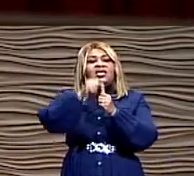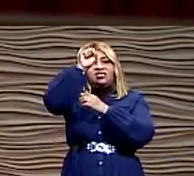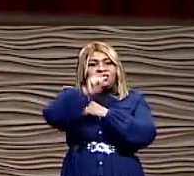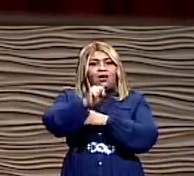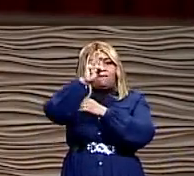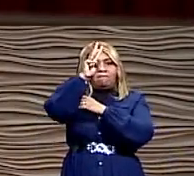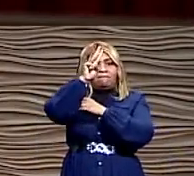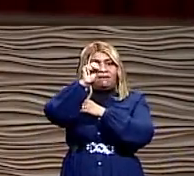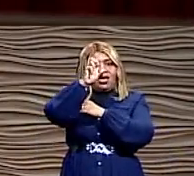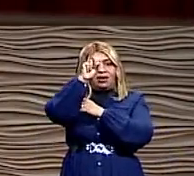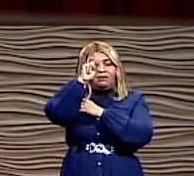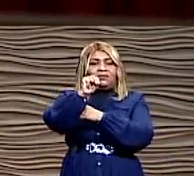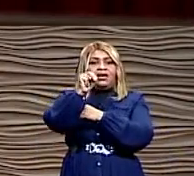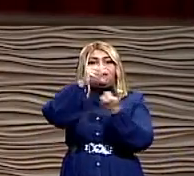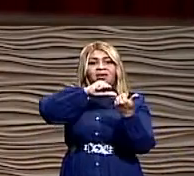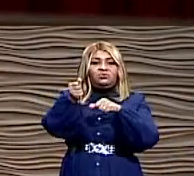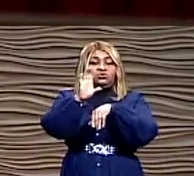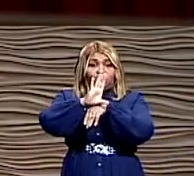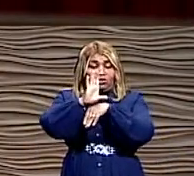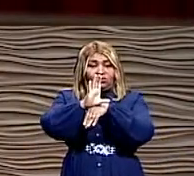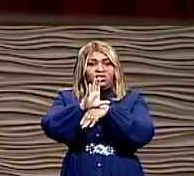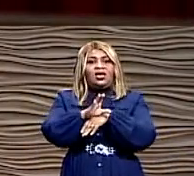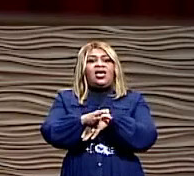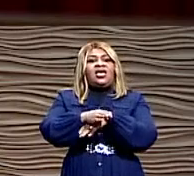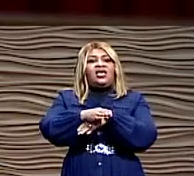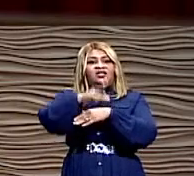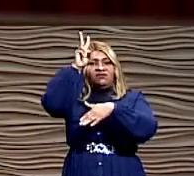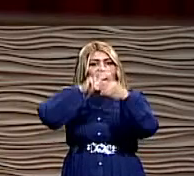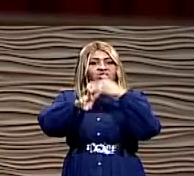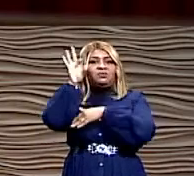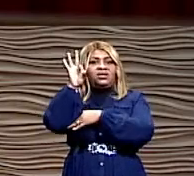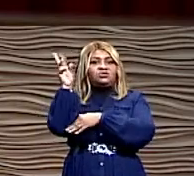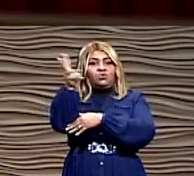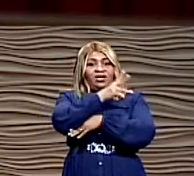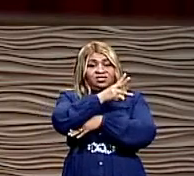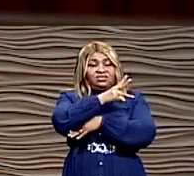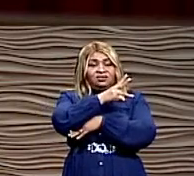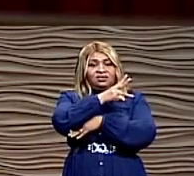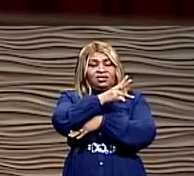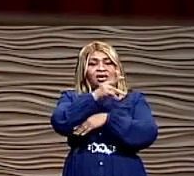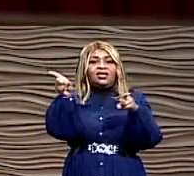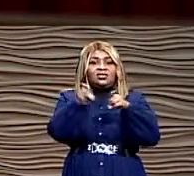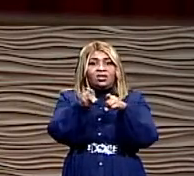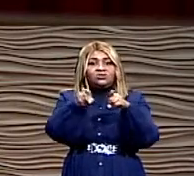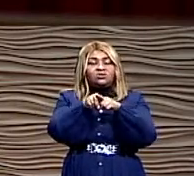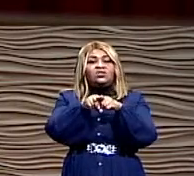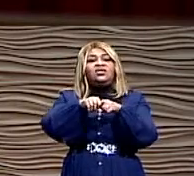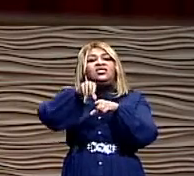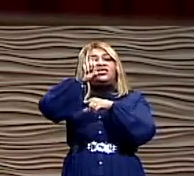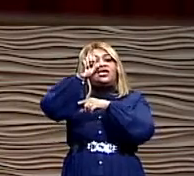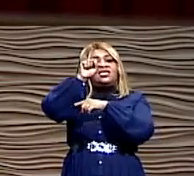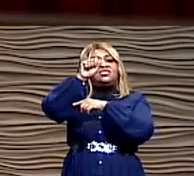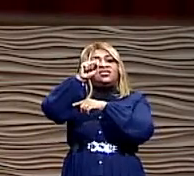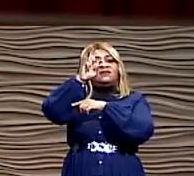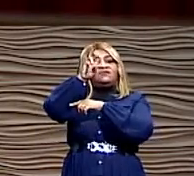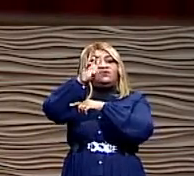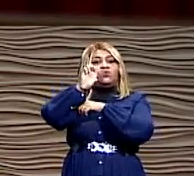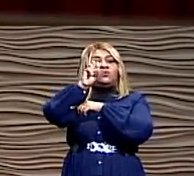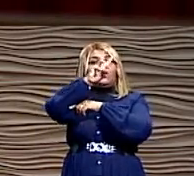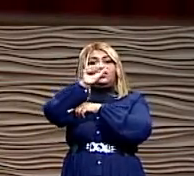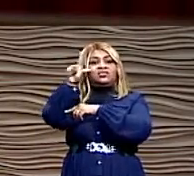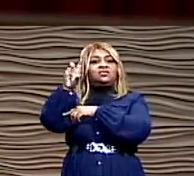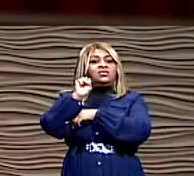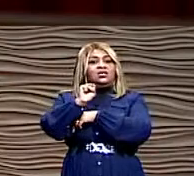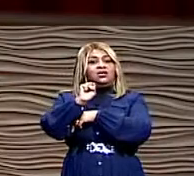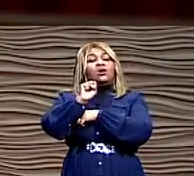we thank God for the vision of our pastors, Pastor Ralph Douglas West and Pastor Steve Wells. And so make sure that you